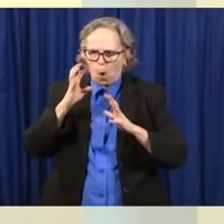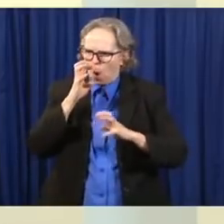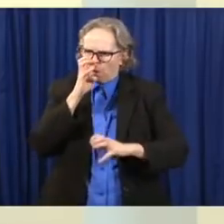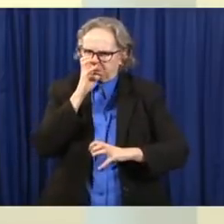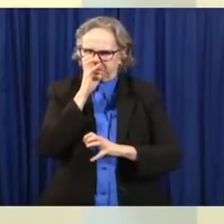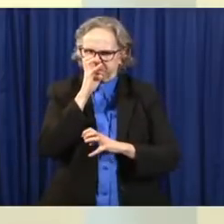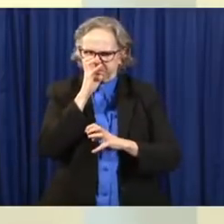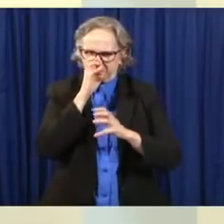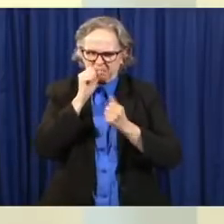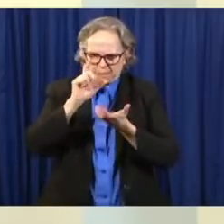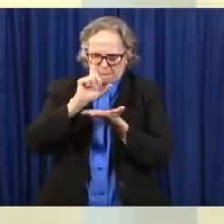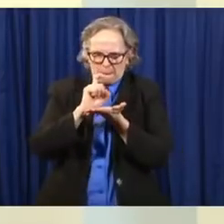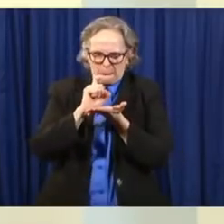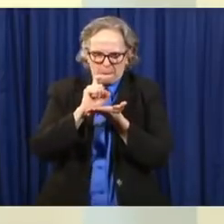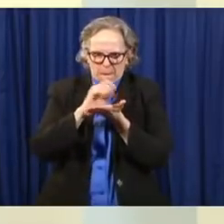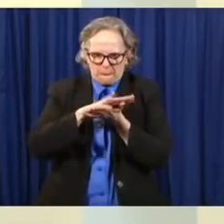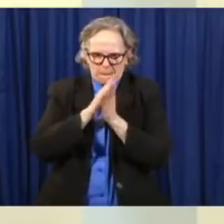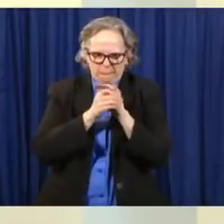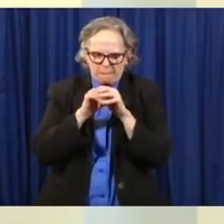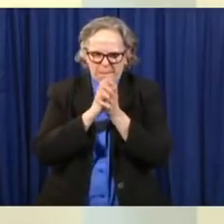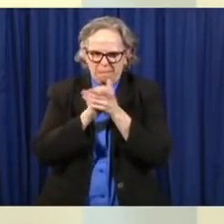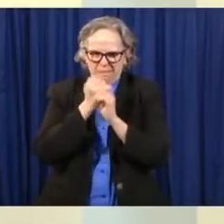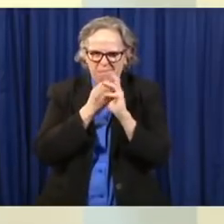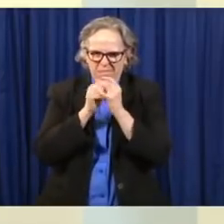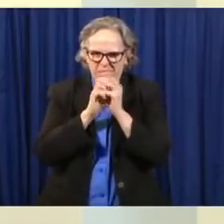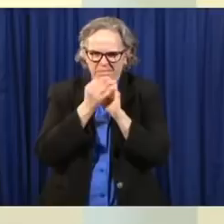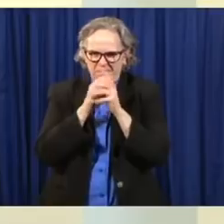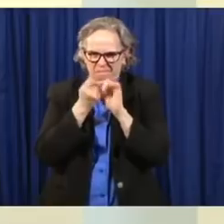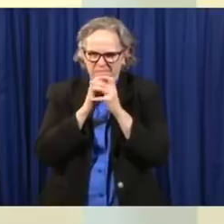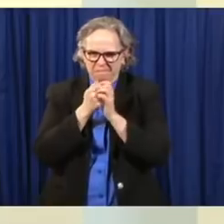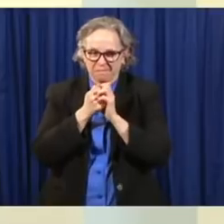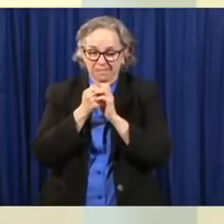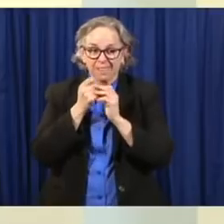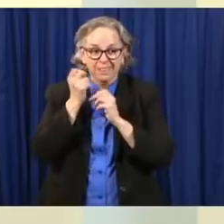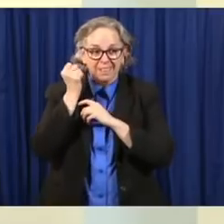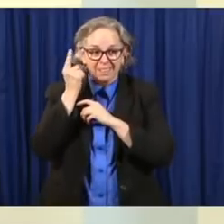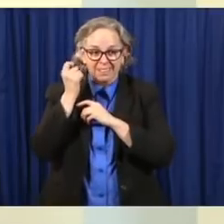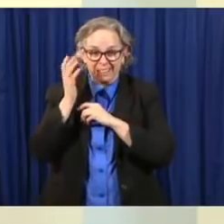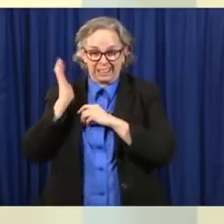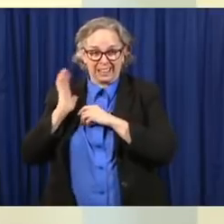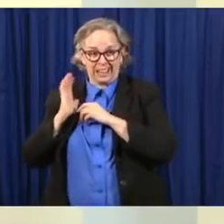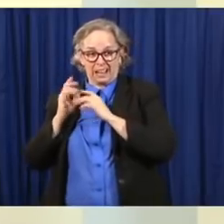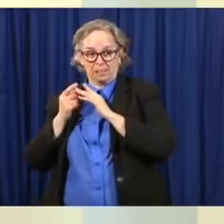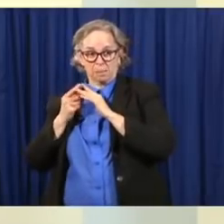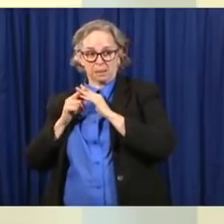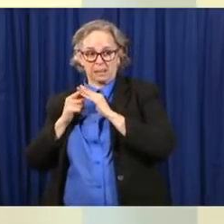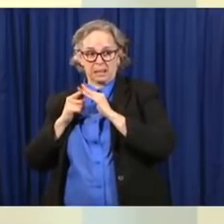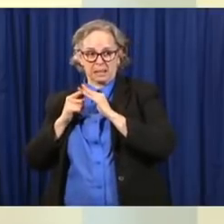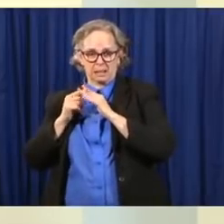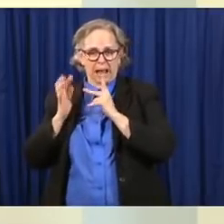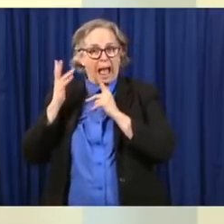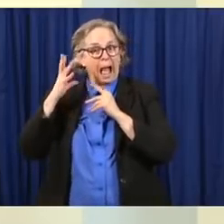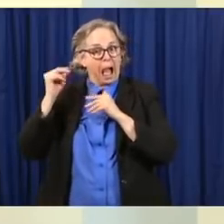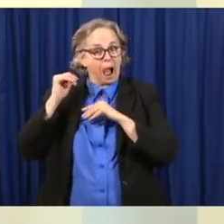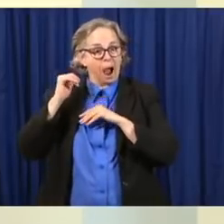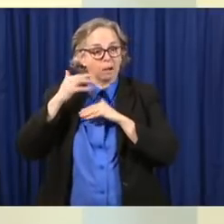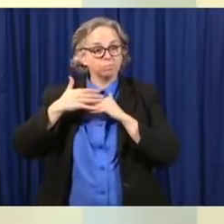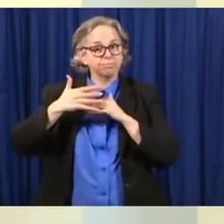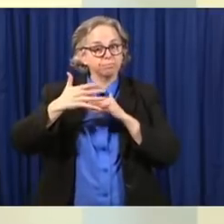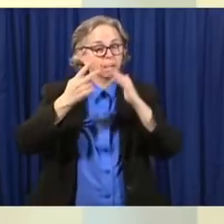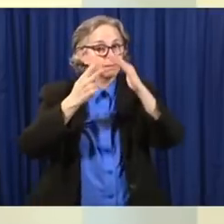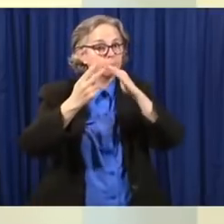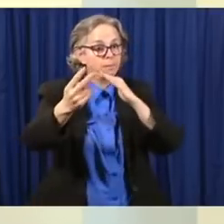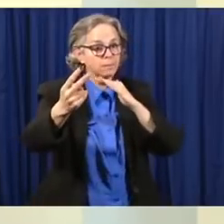here, and all those things. In the beginning and for the foreseeable future, and this is me telling people truth. I know